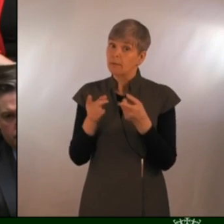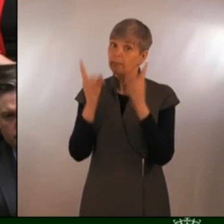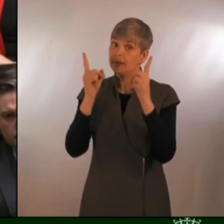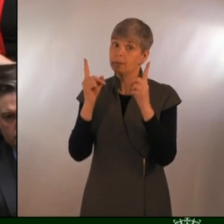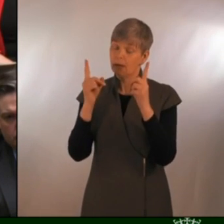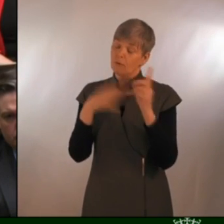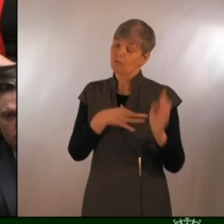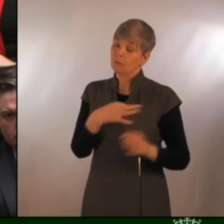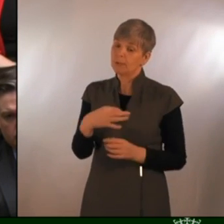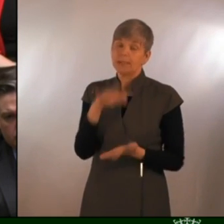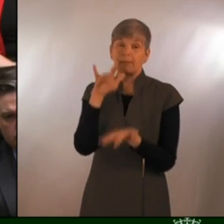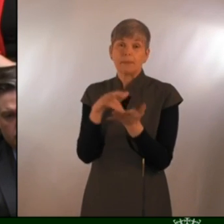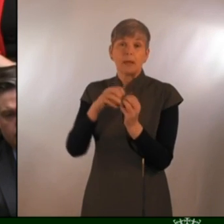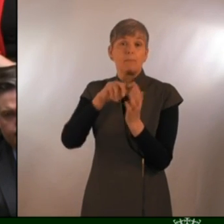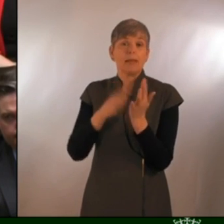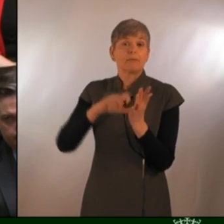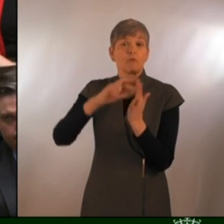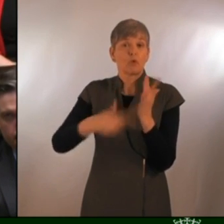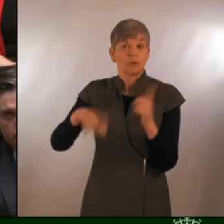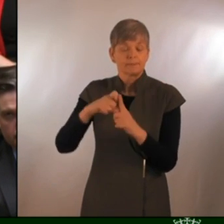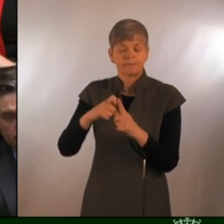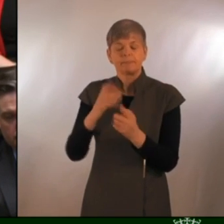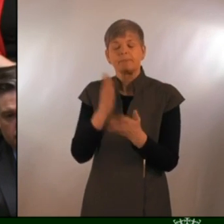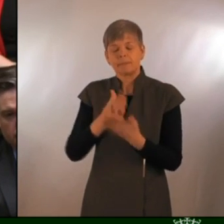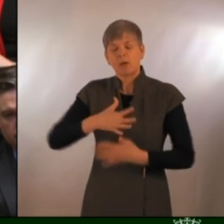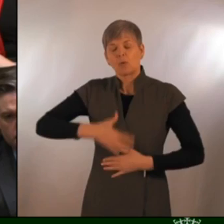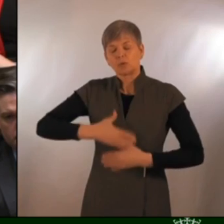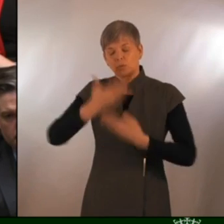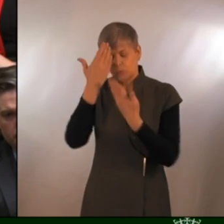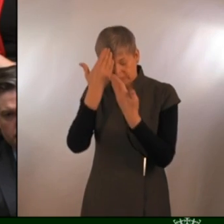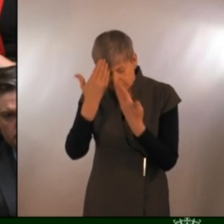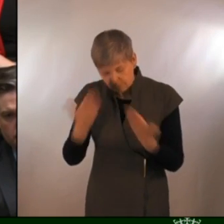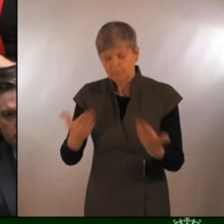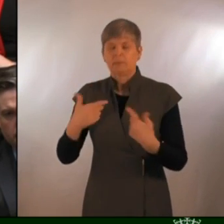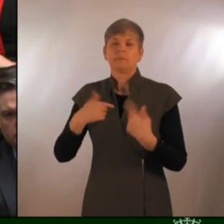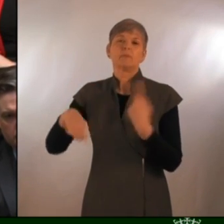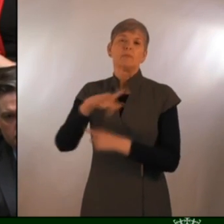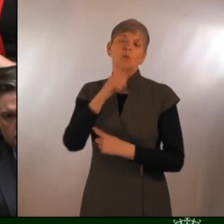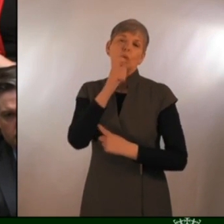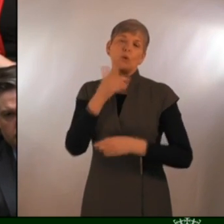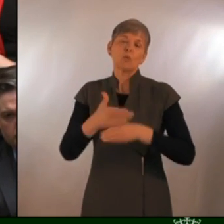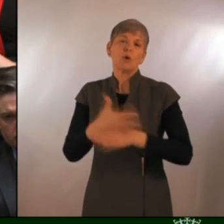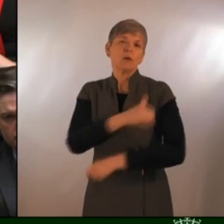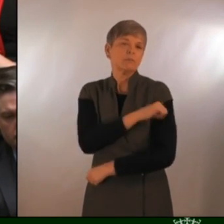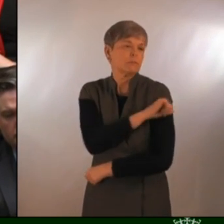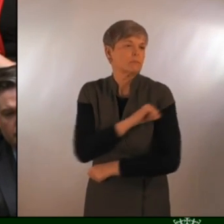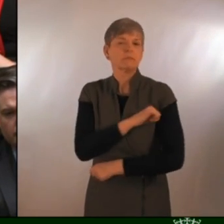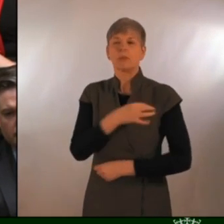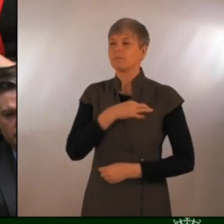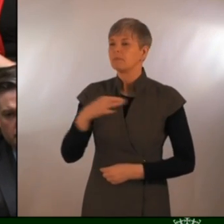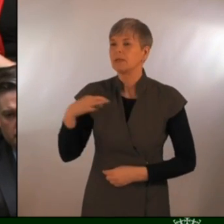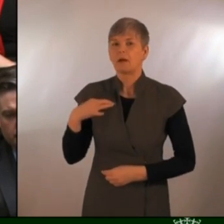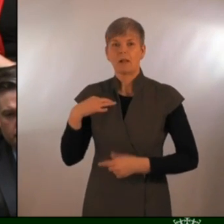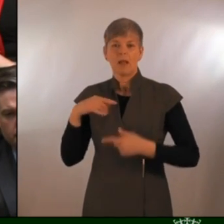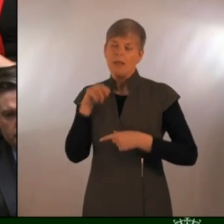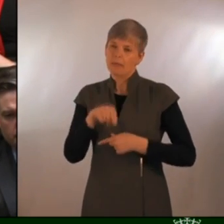want once again to pay tribute to our medical staff working so hard to combat the spread of this disease and care for those affected.